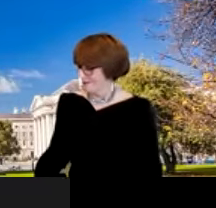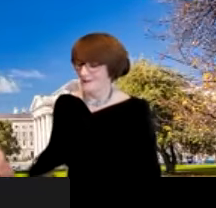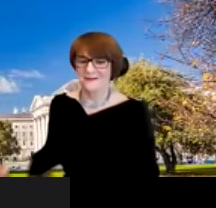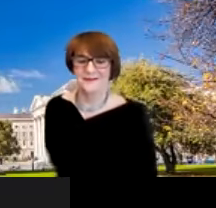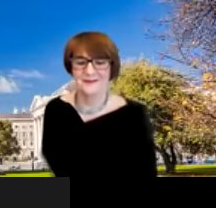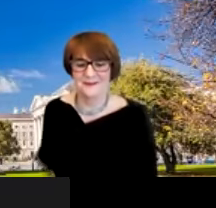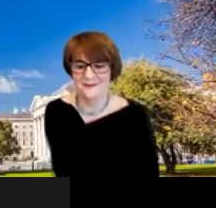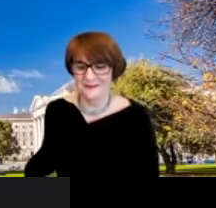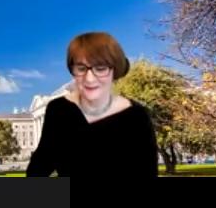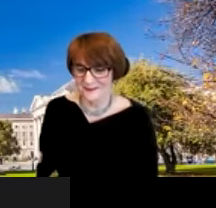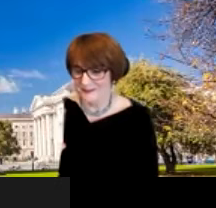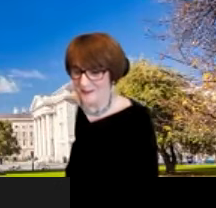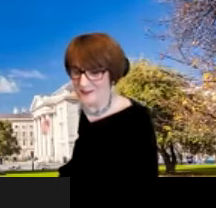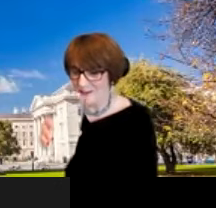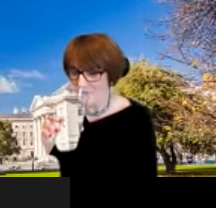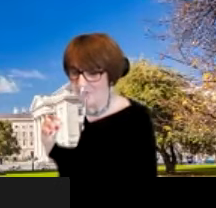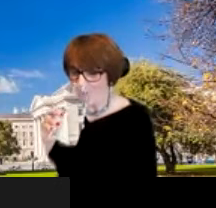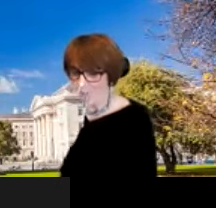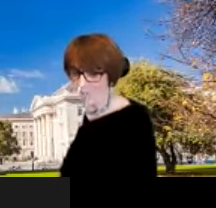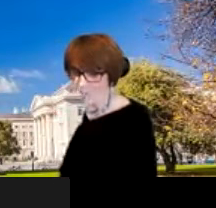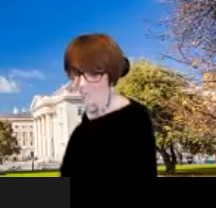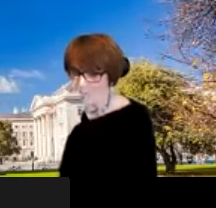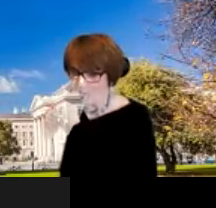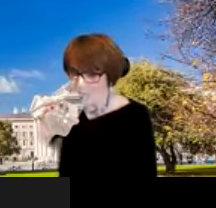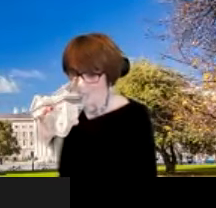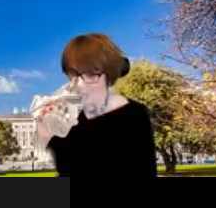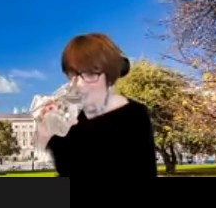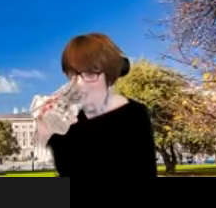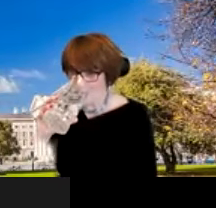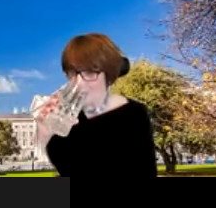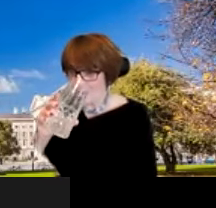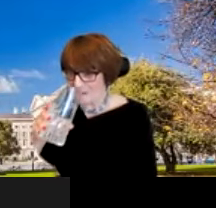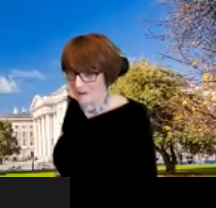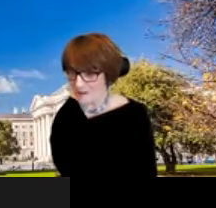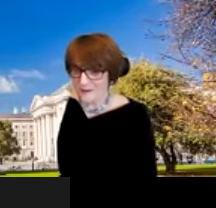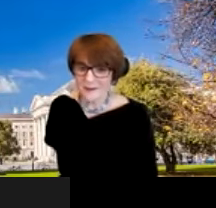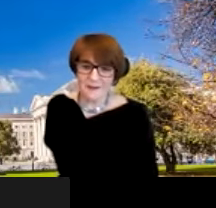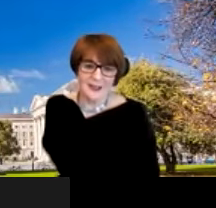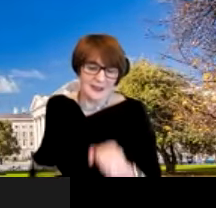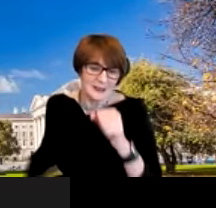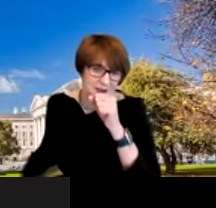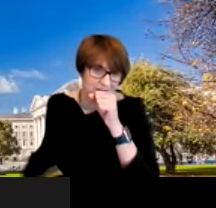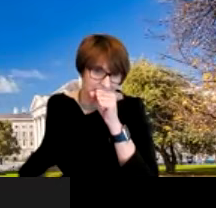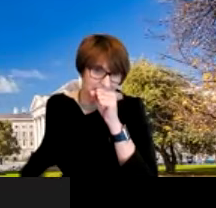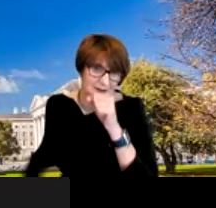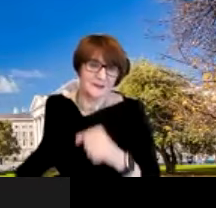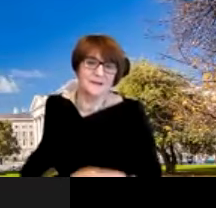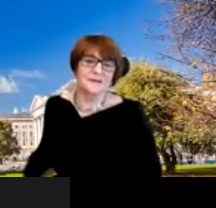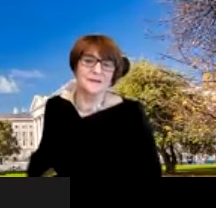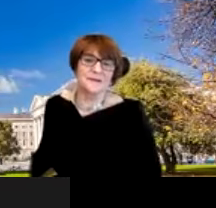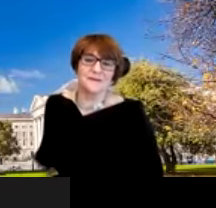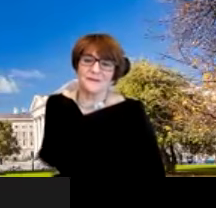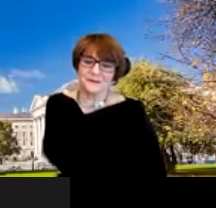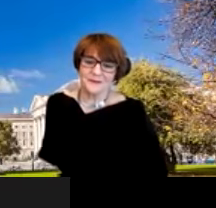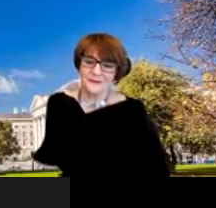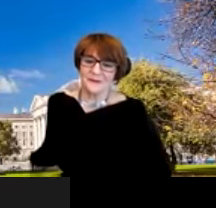whole country gets shrouded in a mist and everybody forgets a traumatic event that nobody ever talks about. And